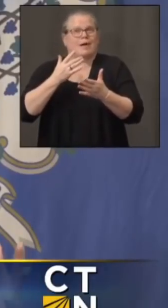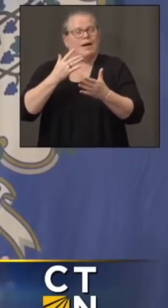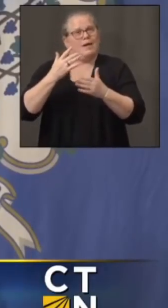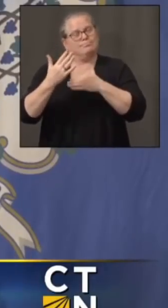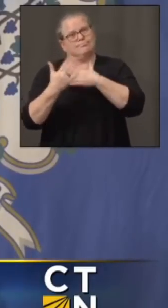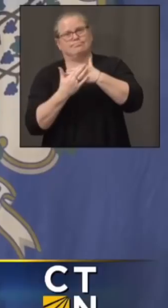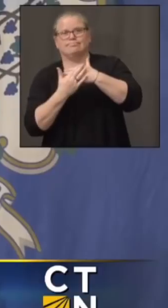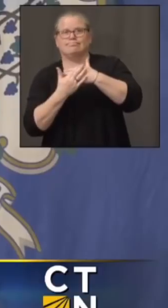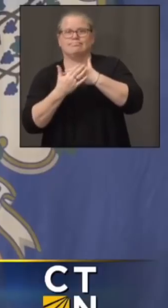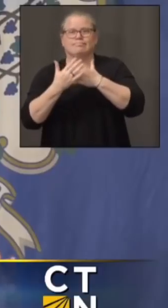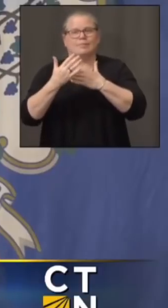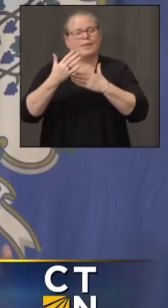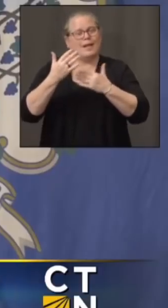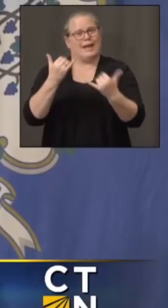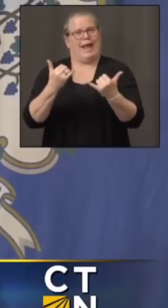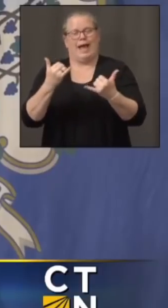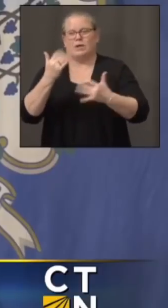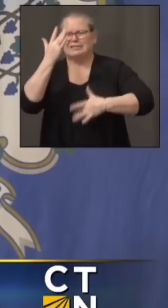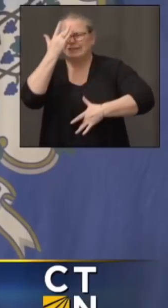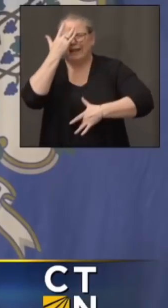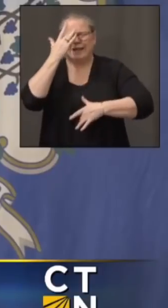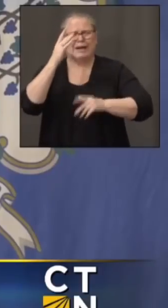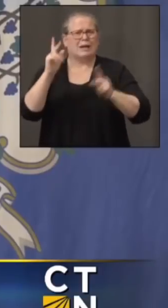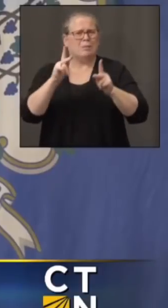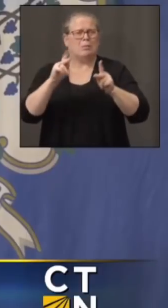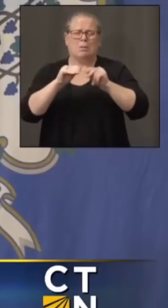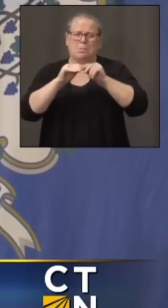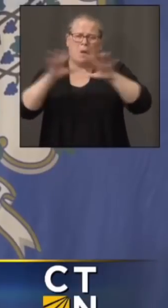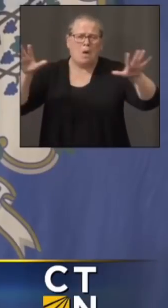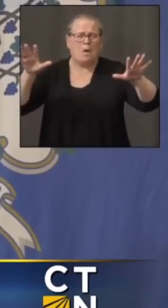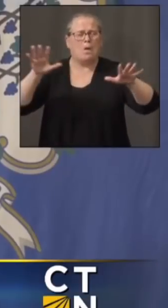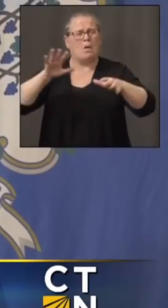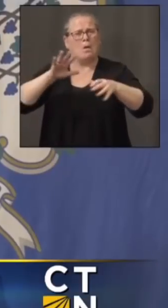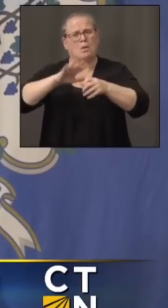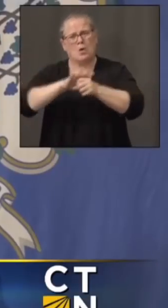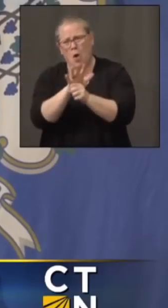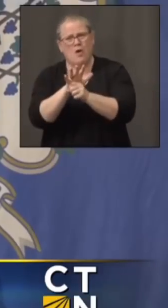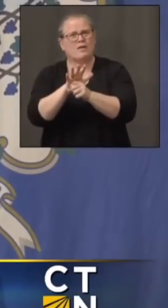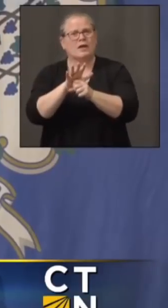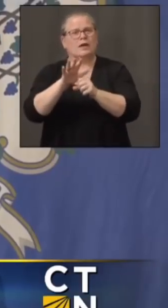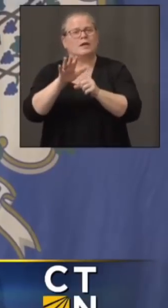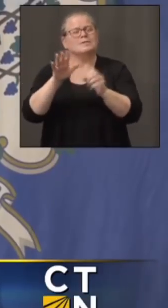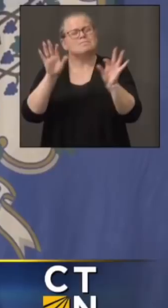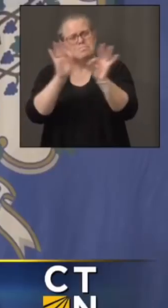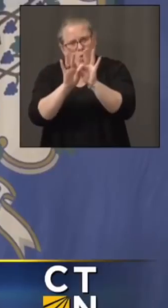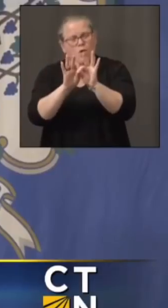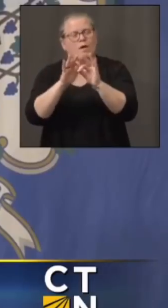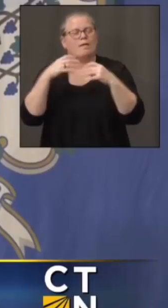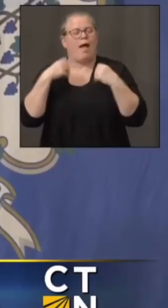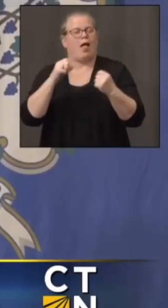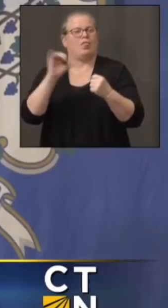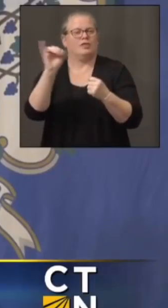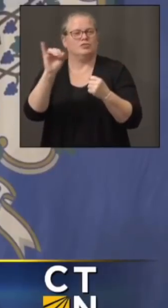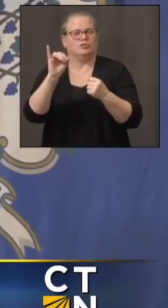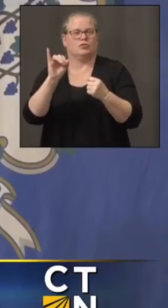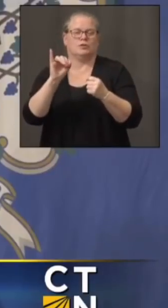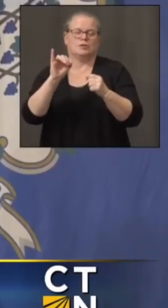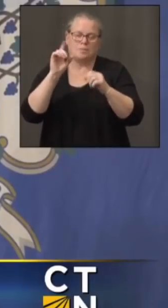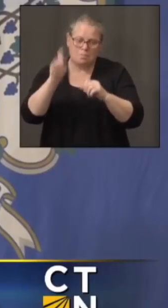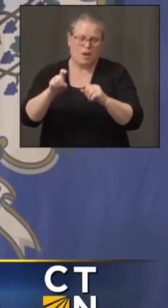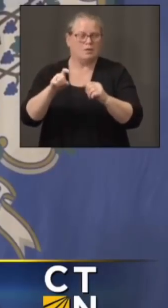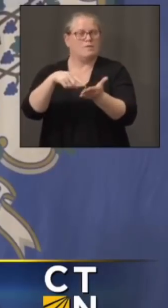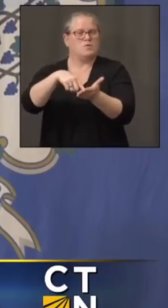more accessible and affordable quality health care for everybody. And I do want Connecticut to continue to be a leader there.